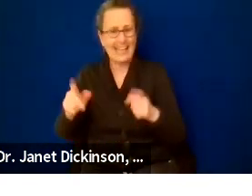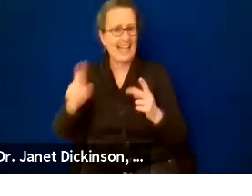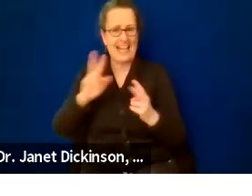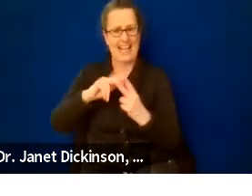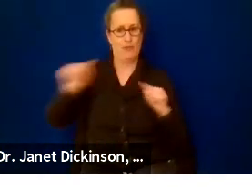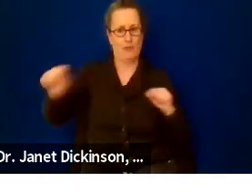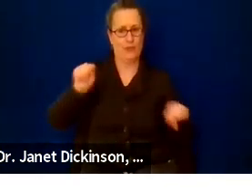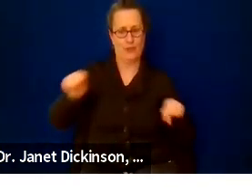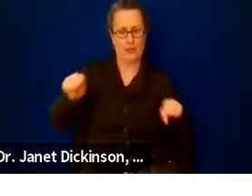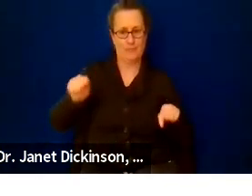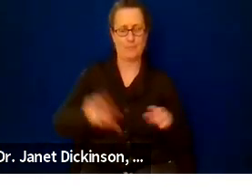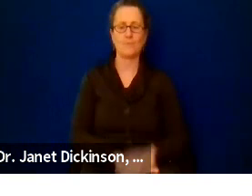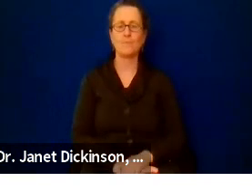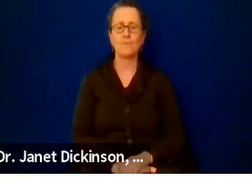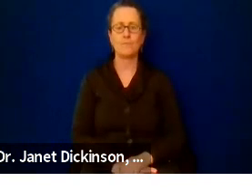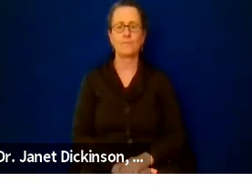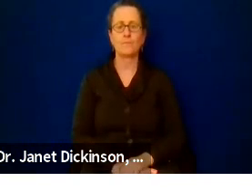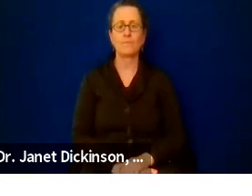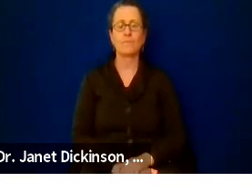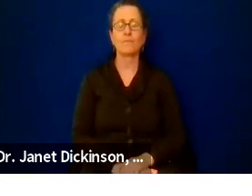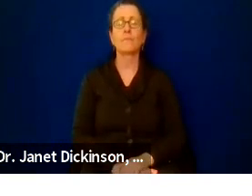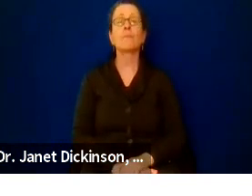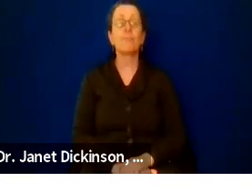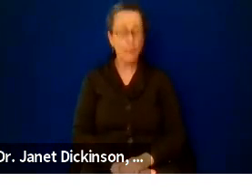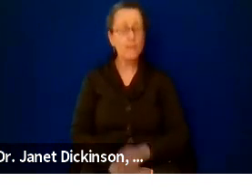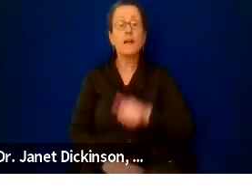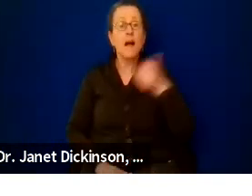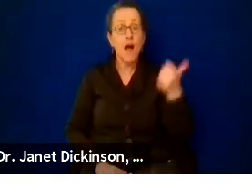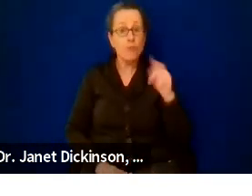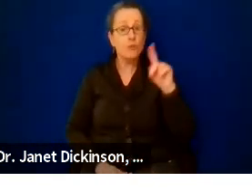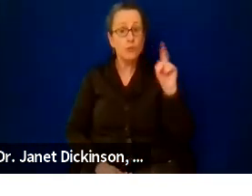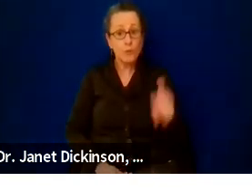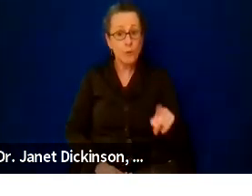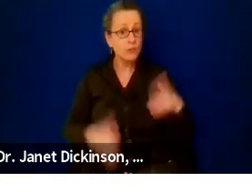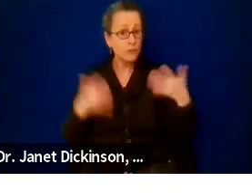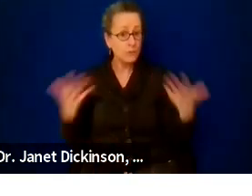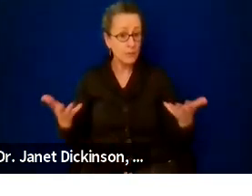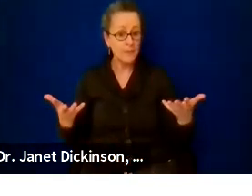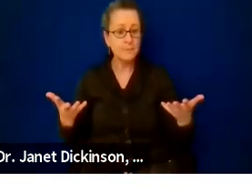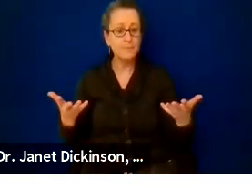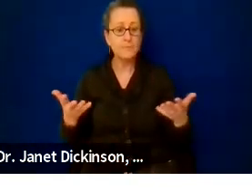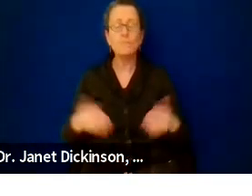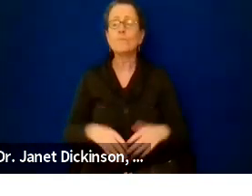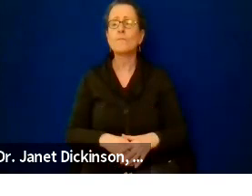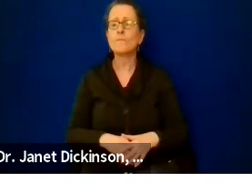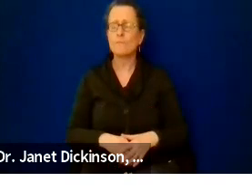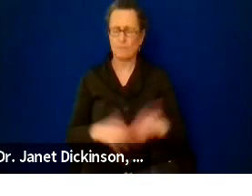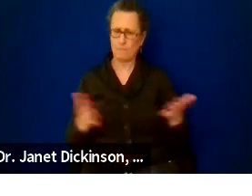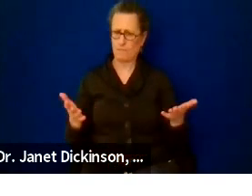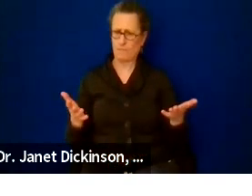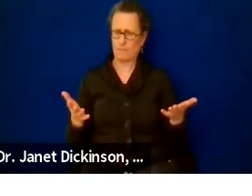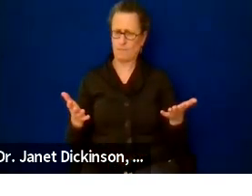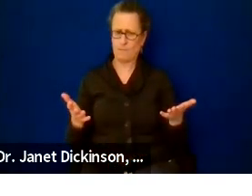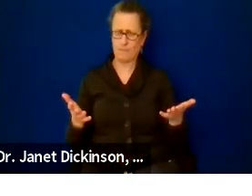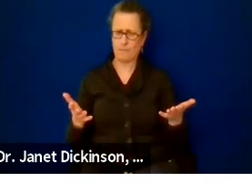Great. So one of the other questions that came up quite a bit often was the question of how do we ensure that the education